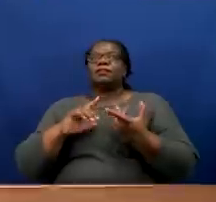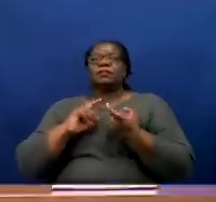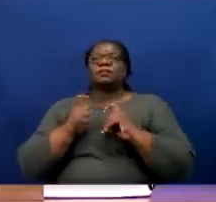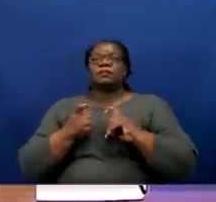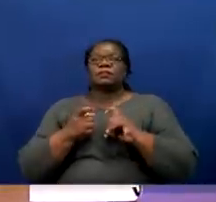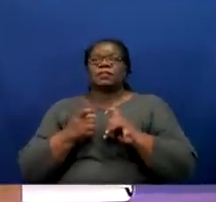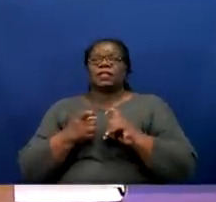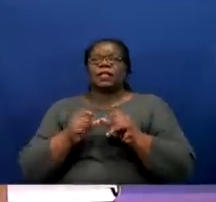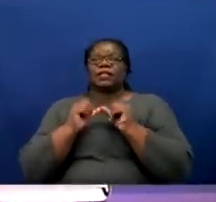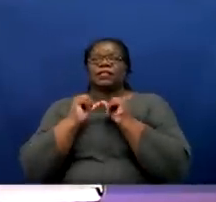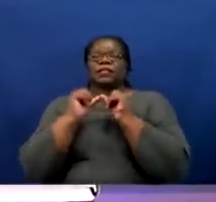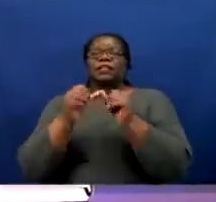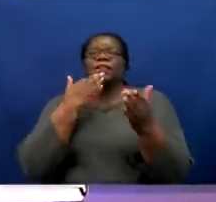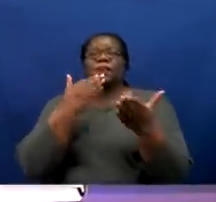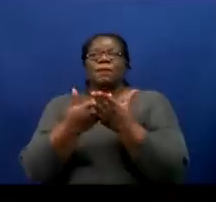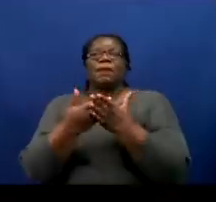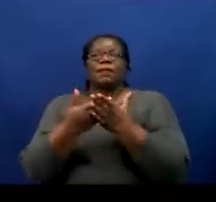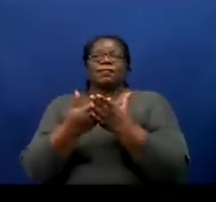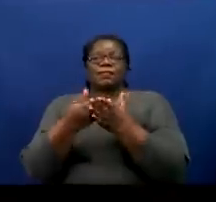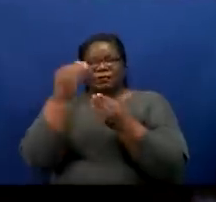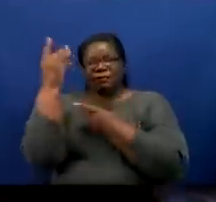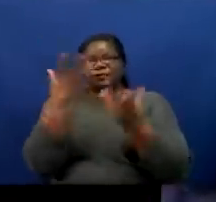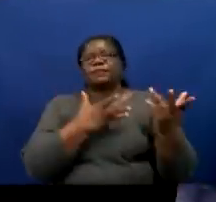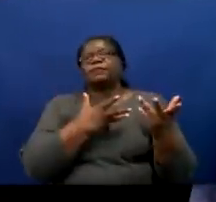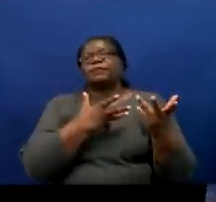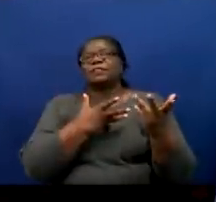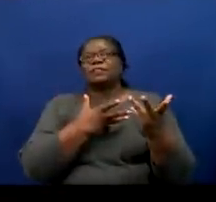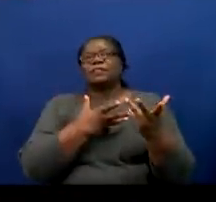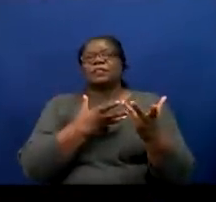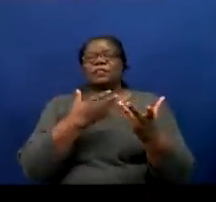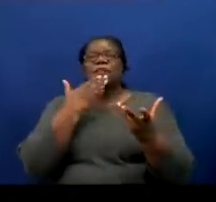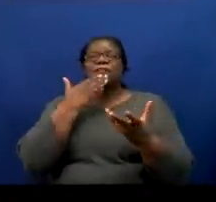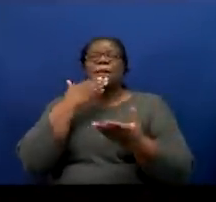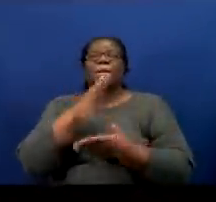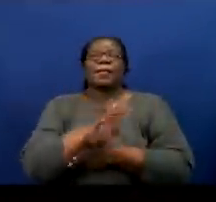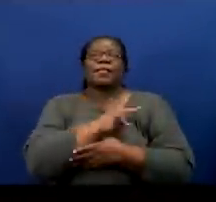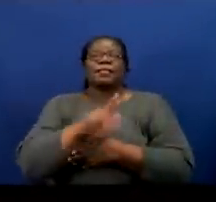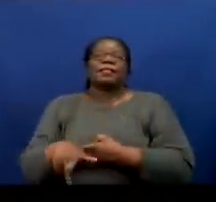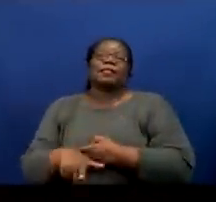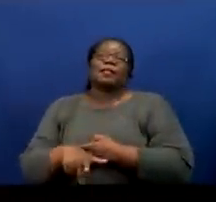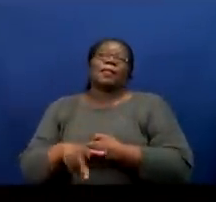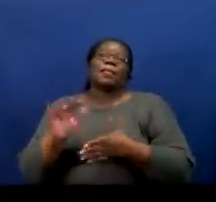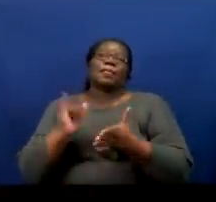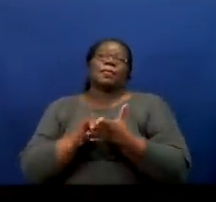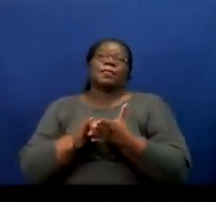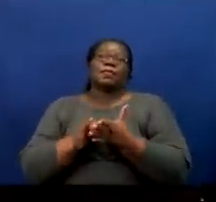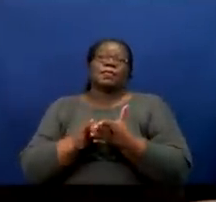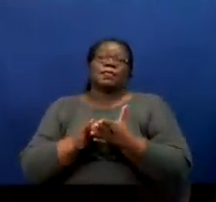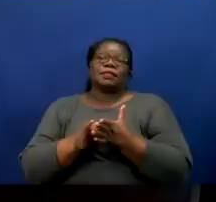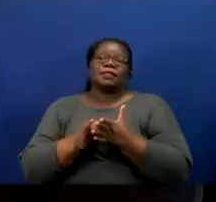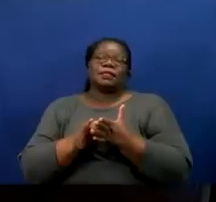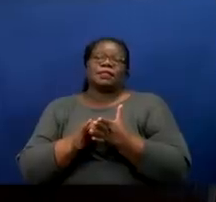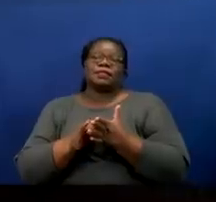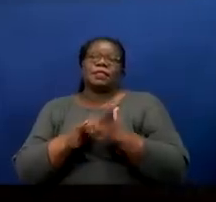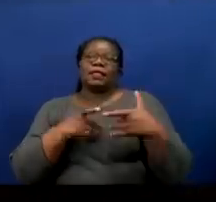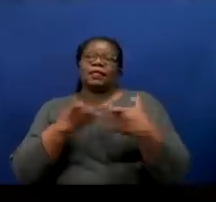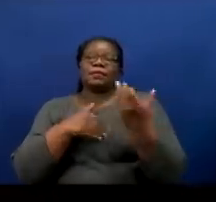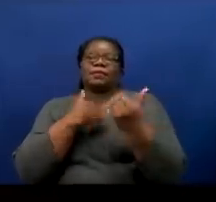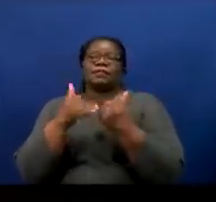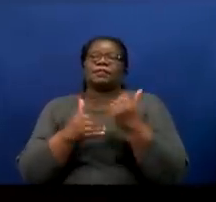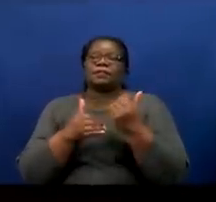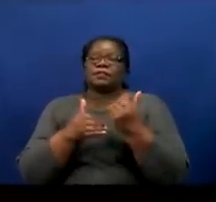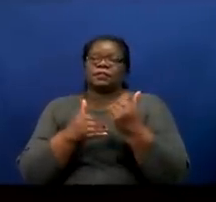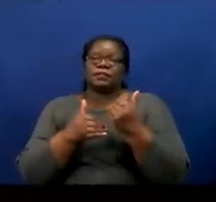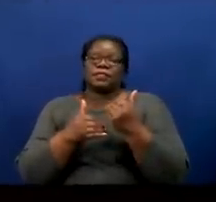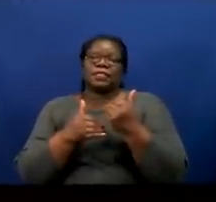And I got to give you the bad news, because there were some bad kings that came after Solomon. There were some good kings, but